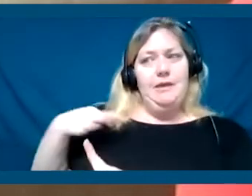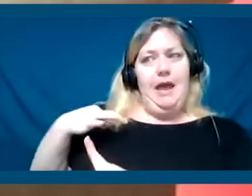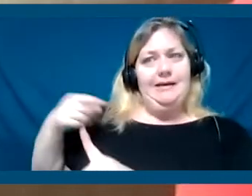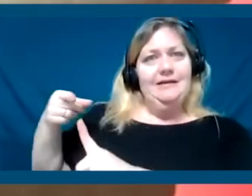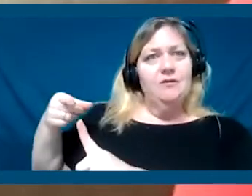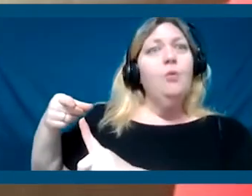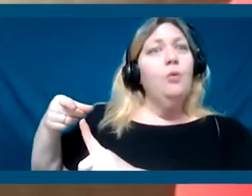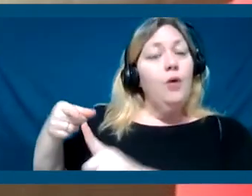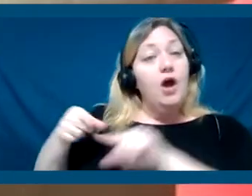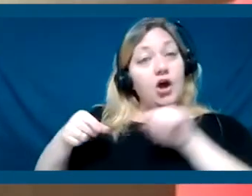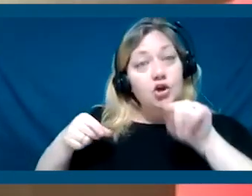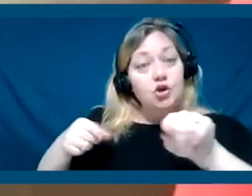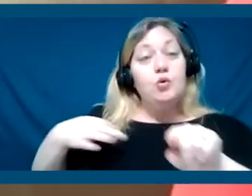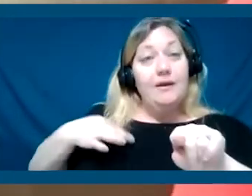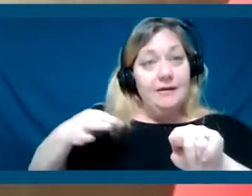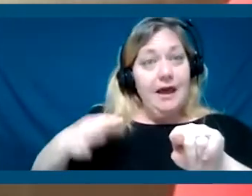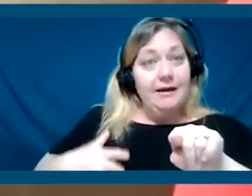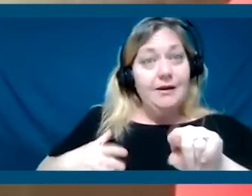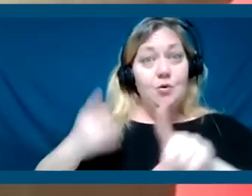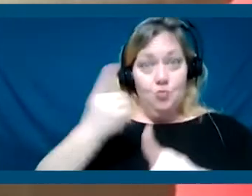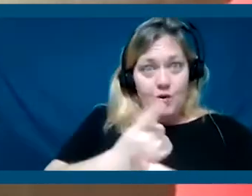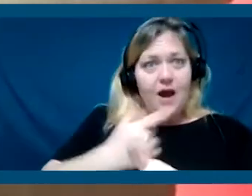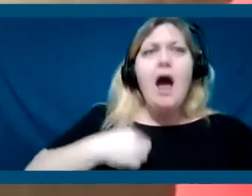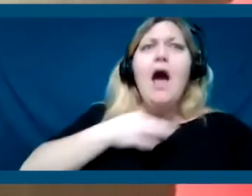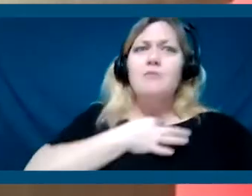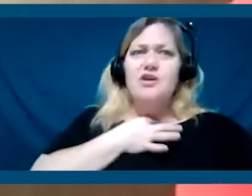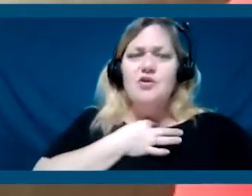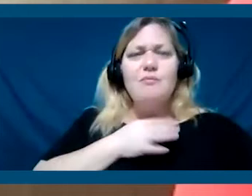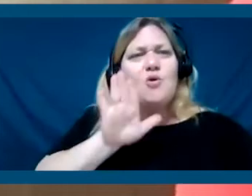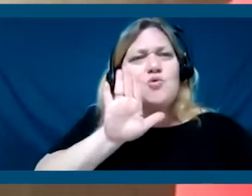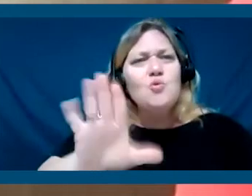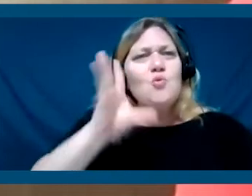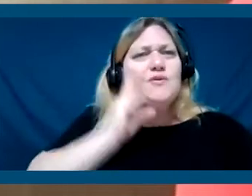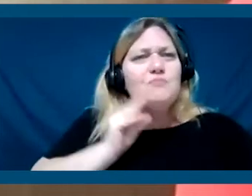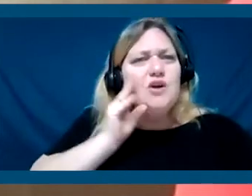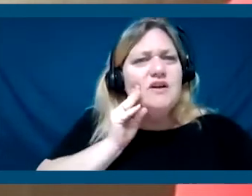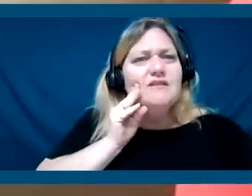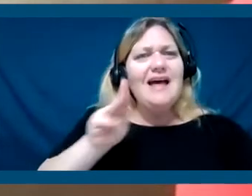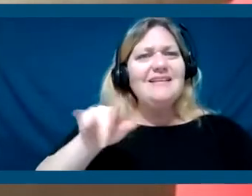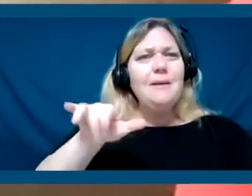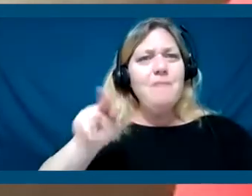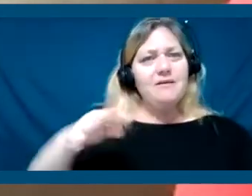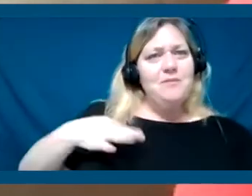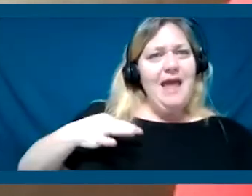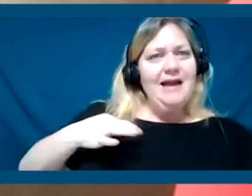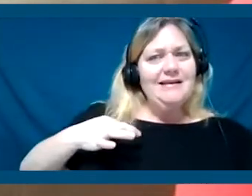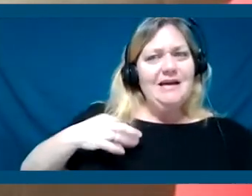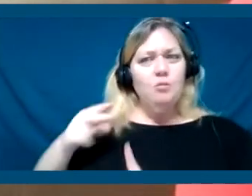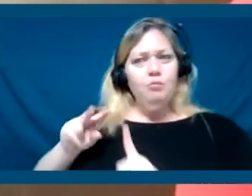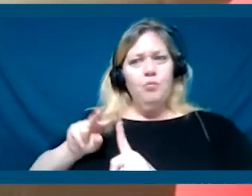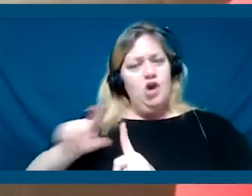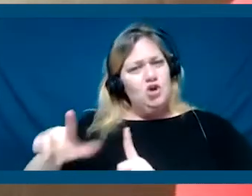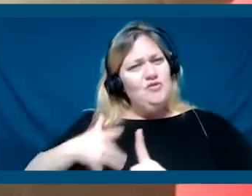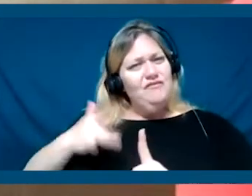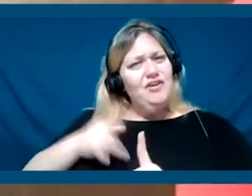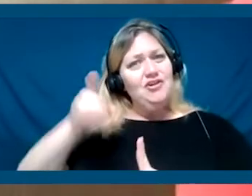So you, as a candidate, right? I'm curious about your experience as a Muslim candidate. Do you feel that you've